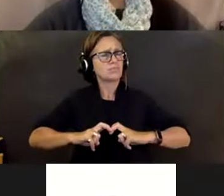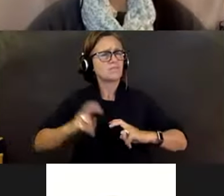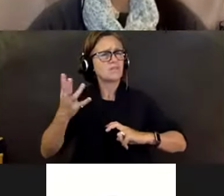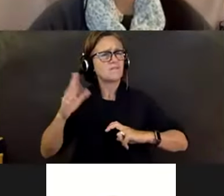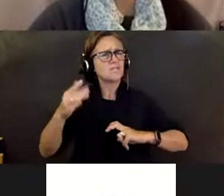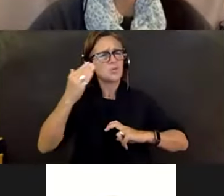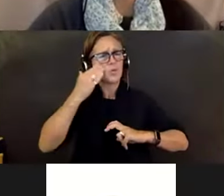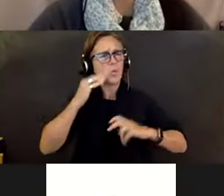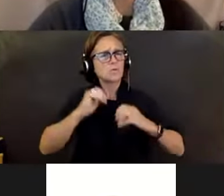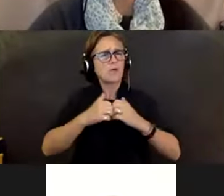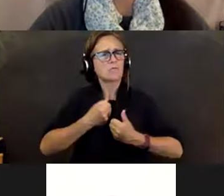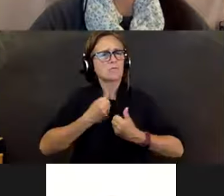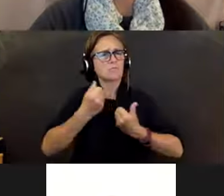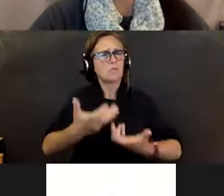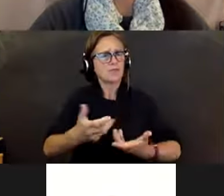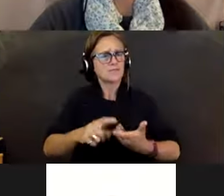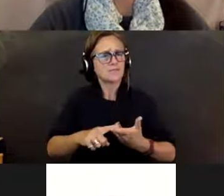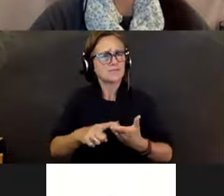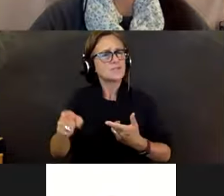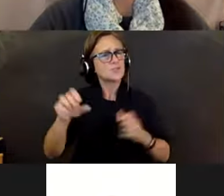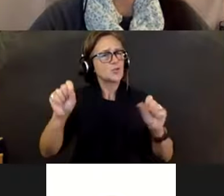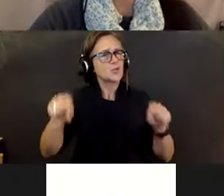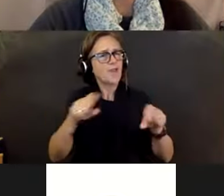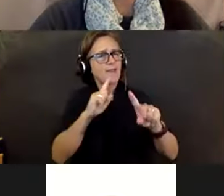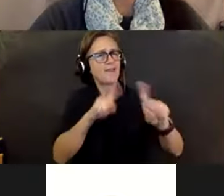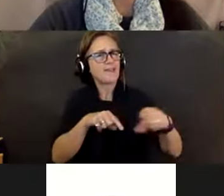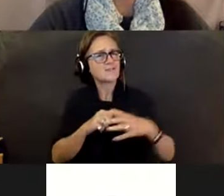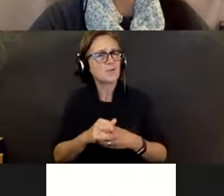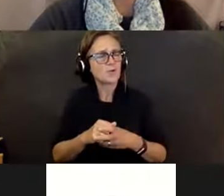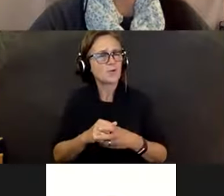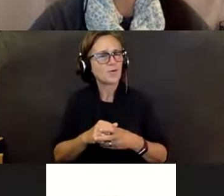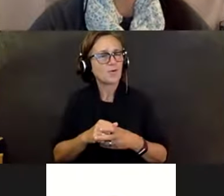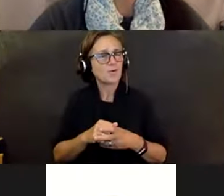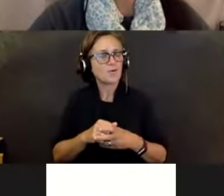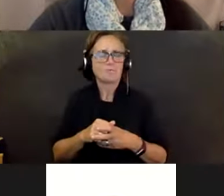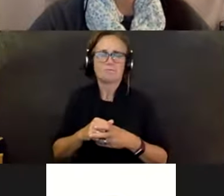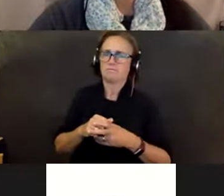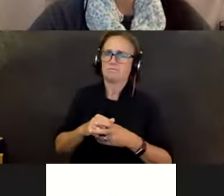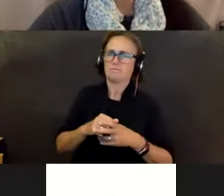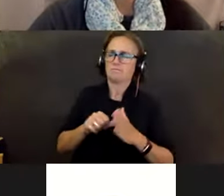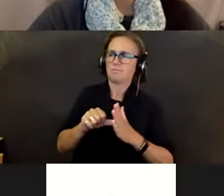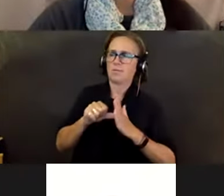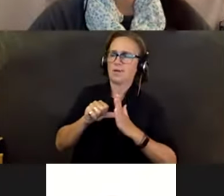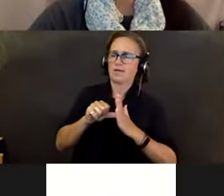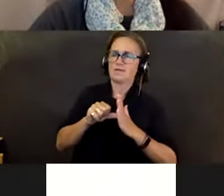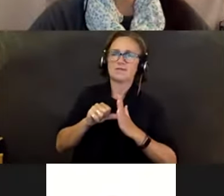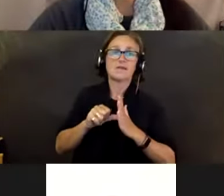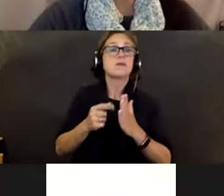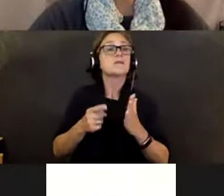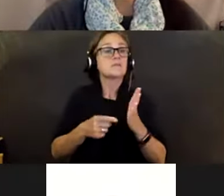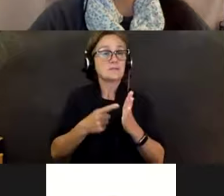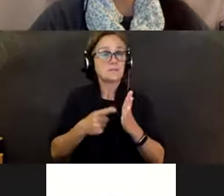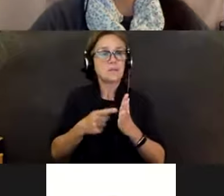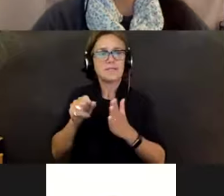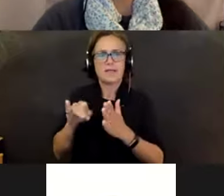explain, why her social networks are what they are. And when there are those again, homogeneous or